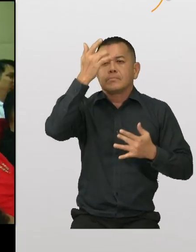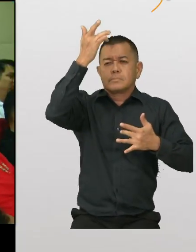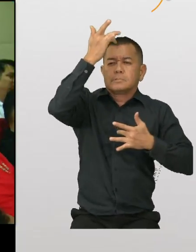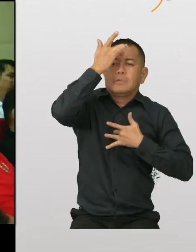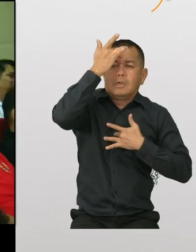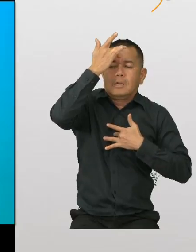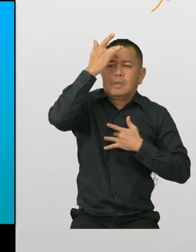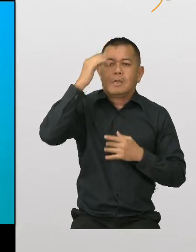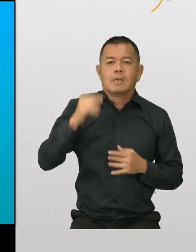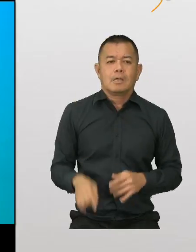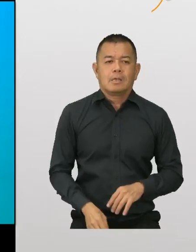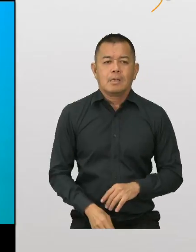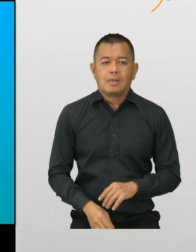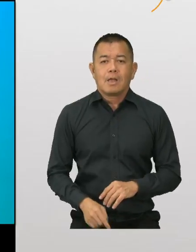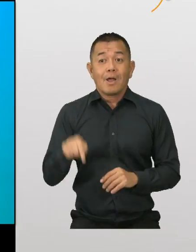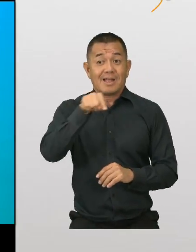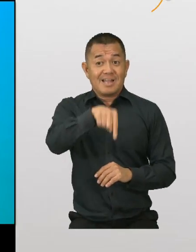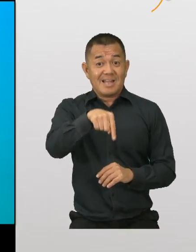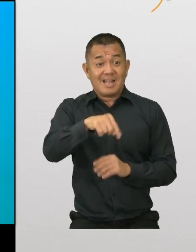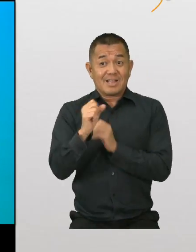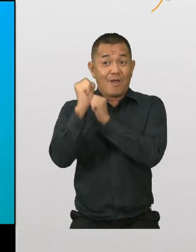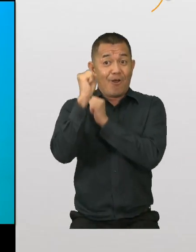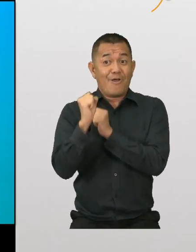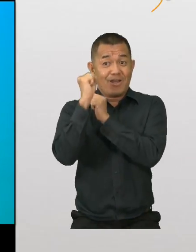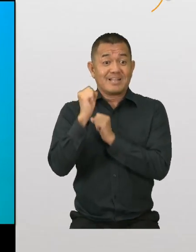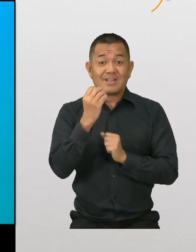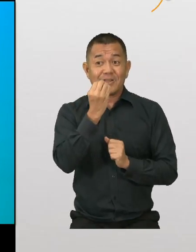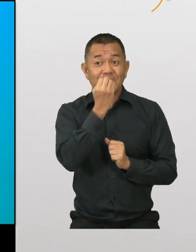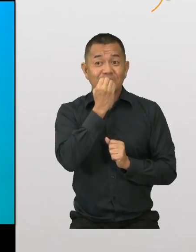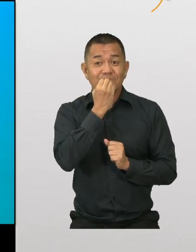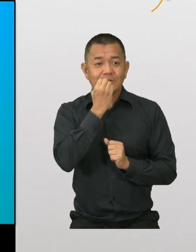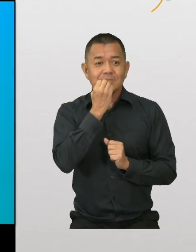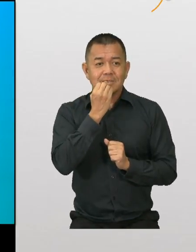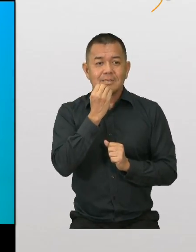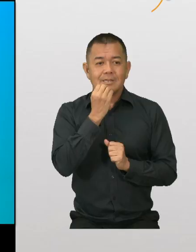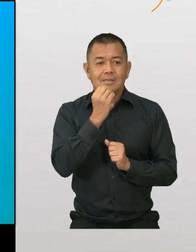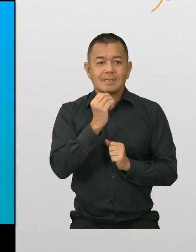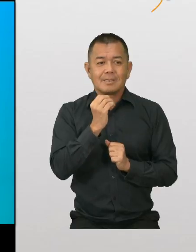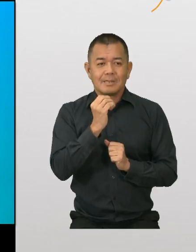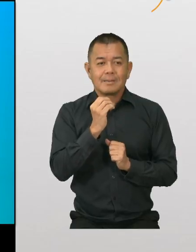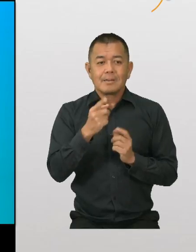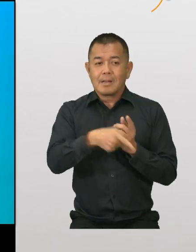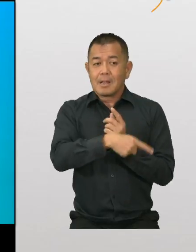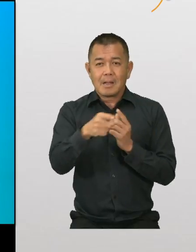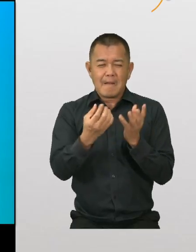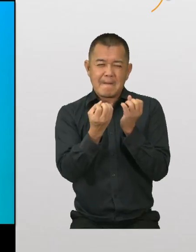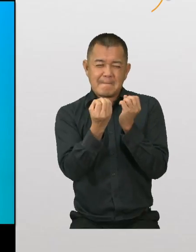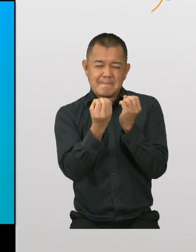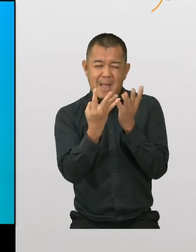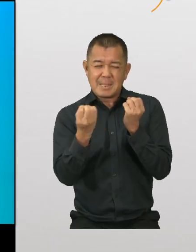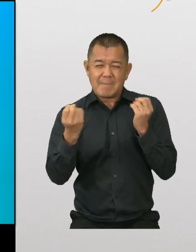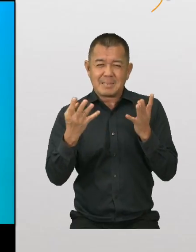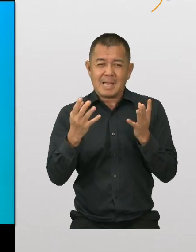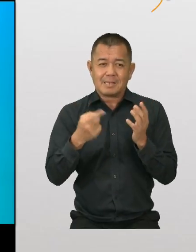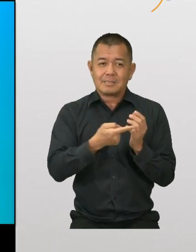So our hawker centers and hawker food resonate with many Singaporeans. Mediacorp Channel 8's Tuesday